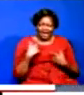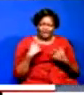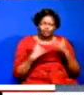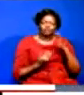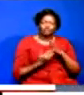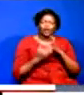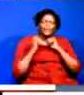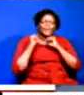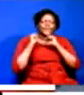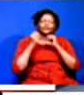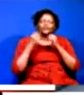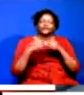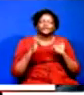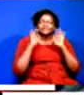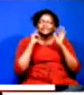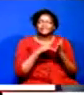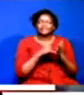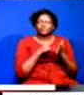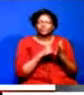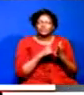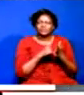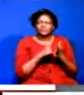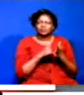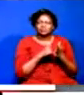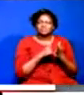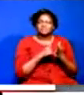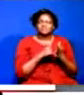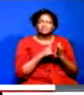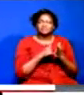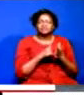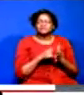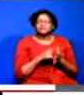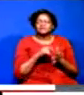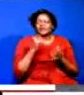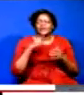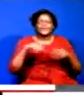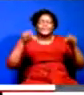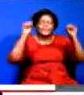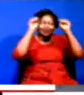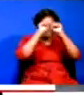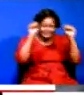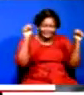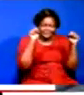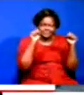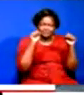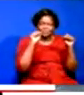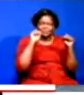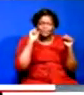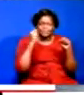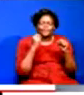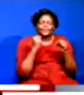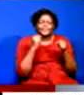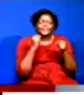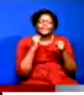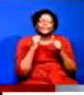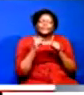boxing officials, among them Boxing Federation of Kenya President Anthony Ombok and Sports